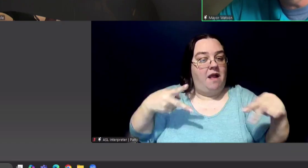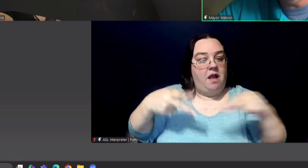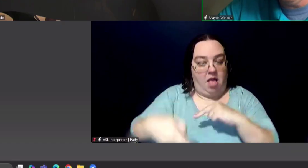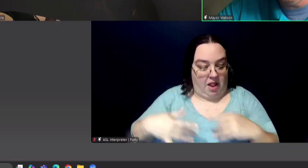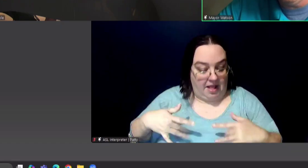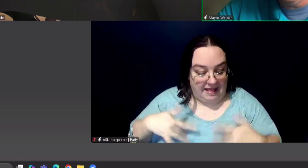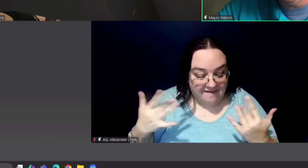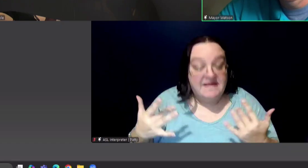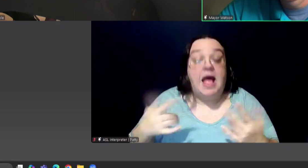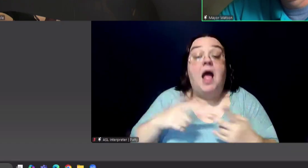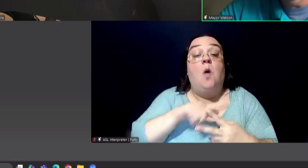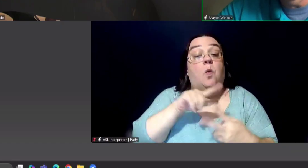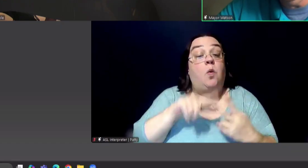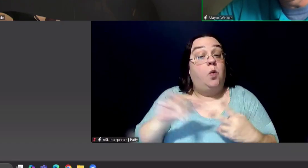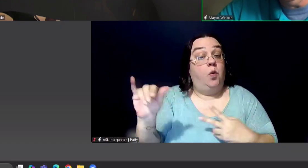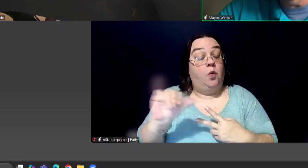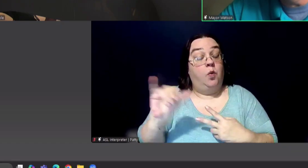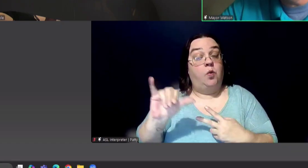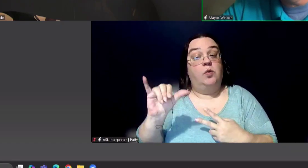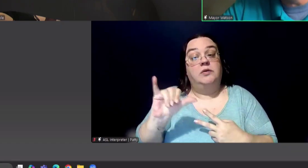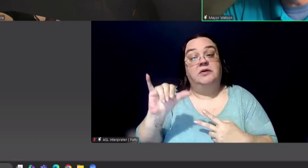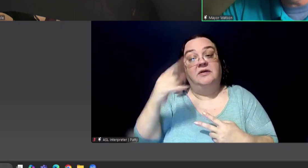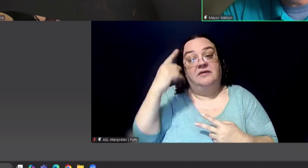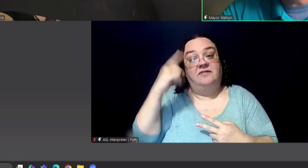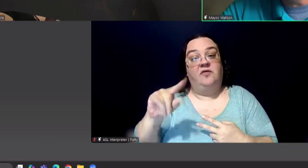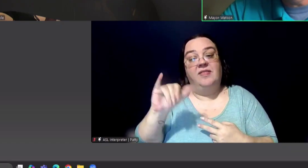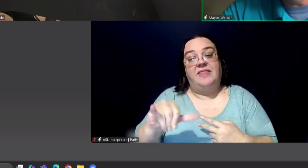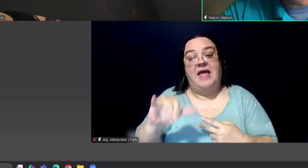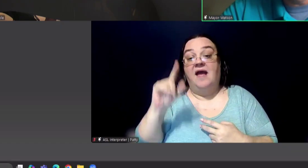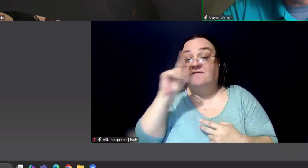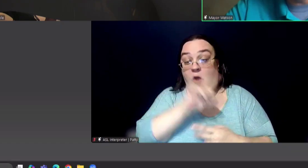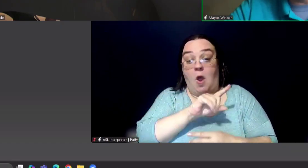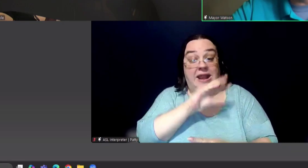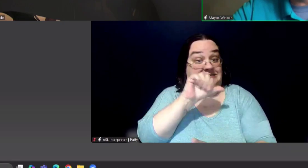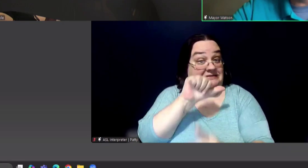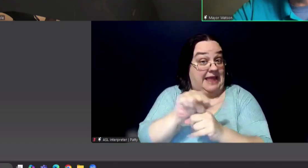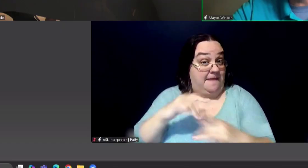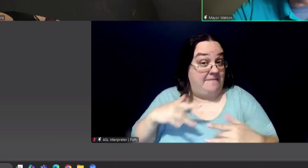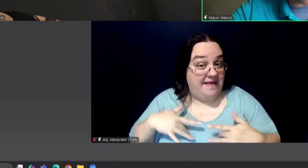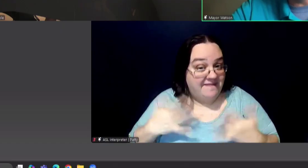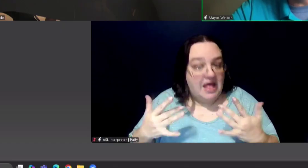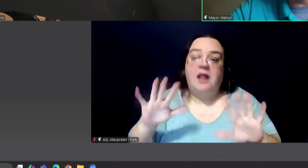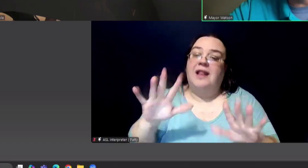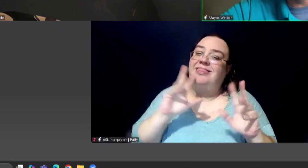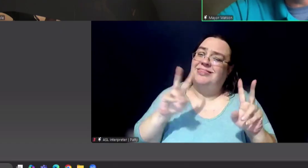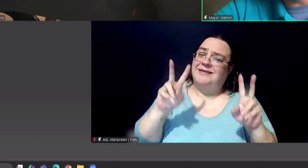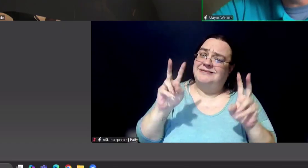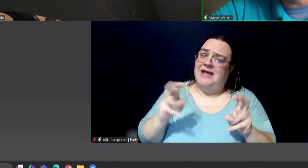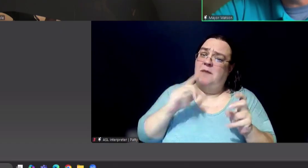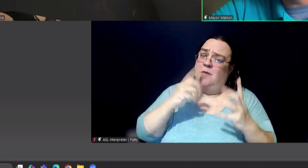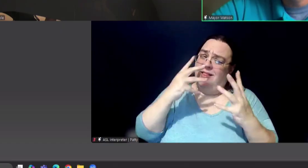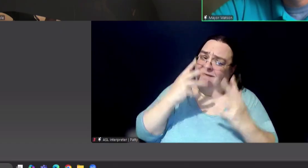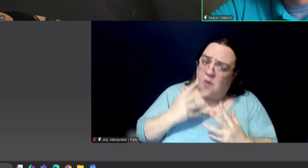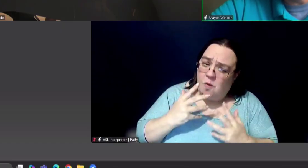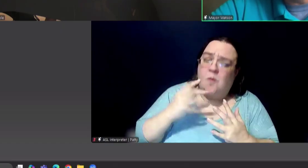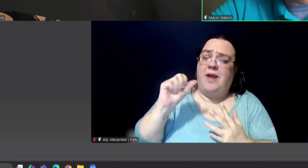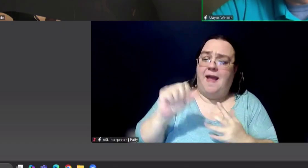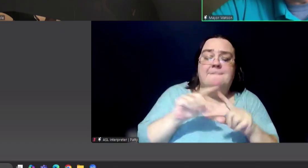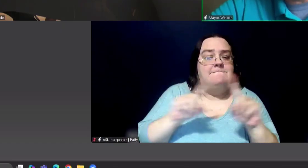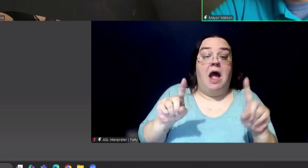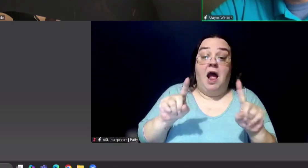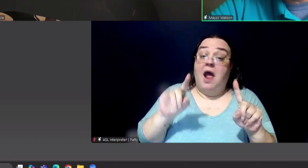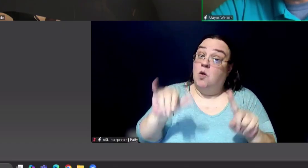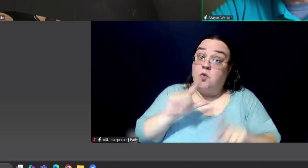and for the frauds and scams event. Although the topic was unfortunate, it was a great team effort